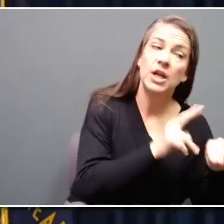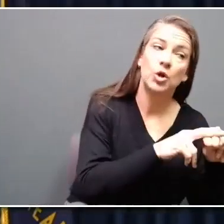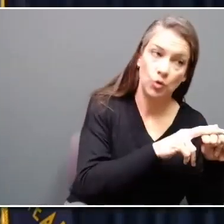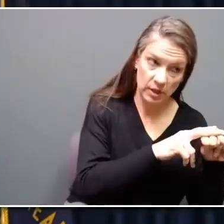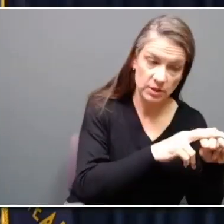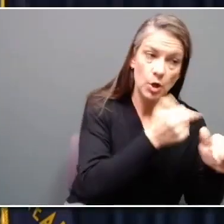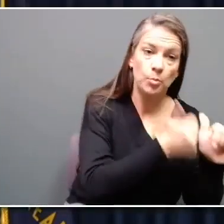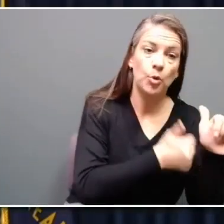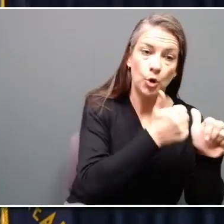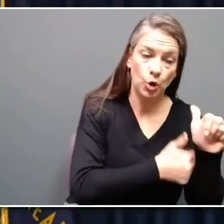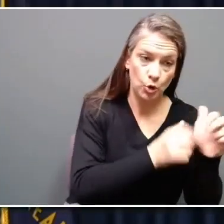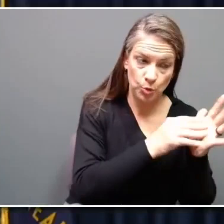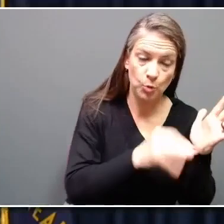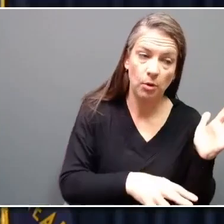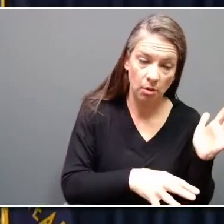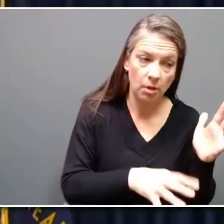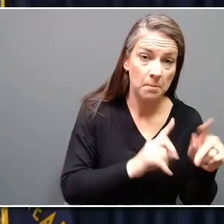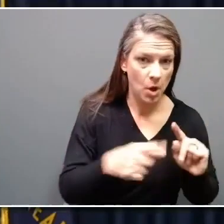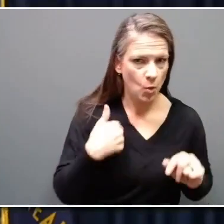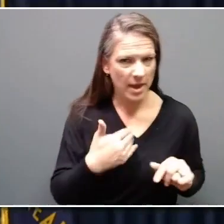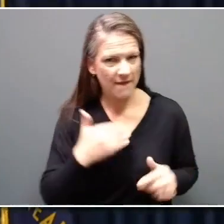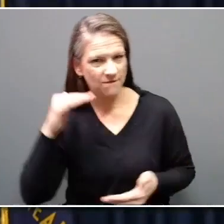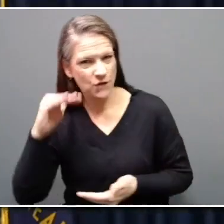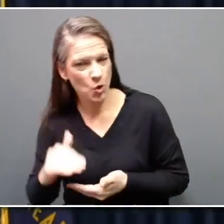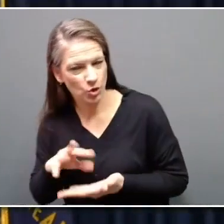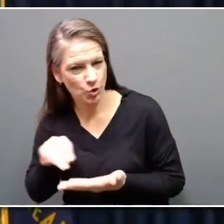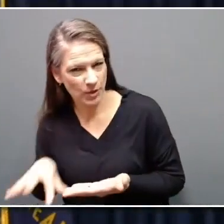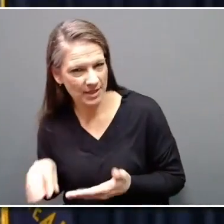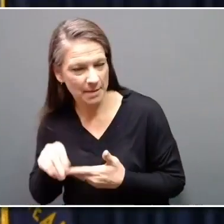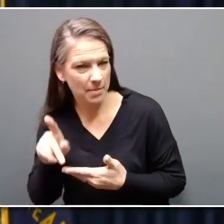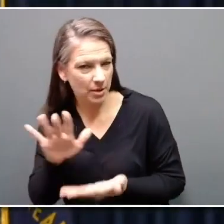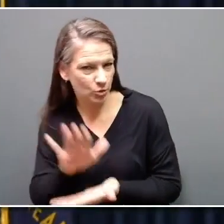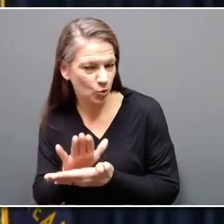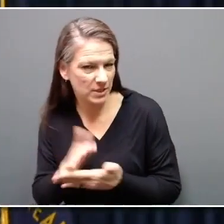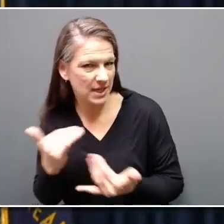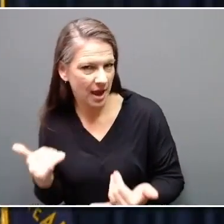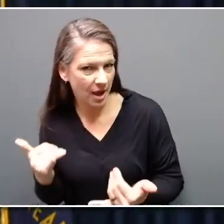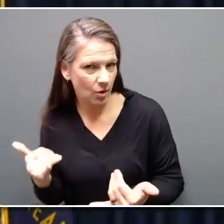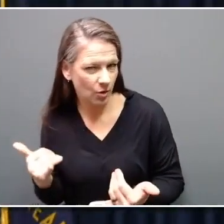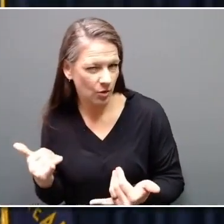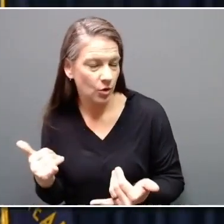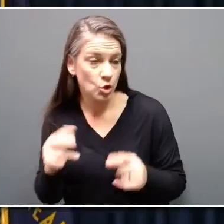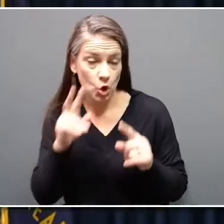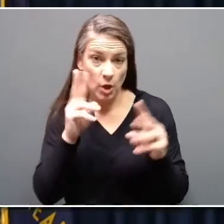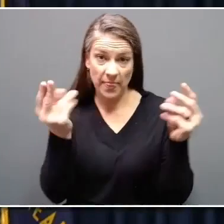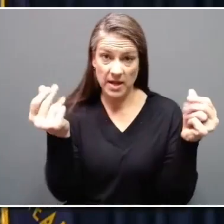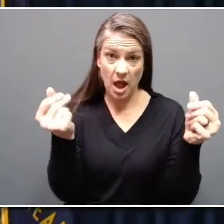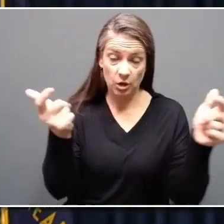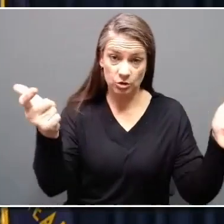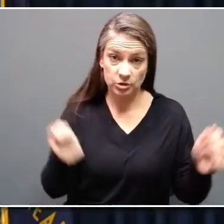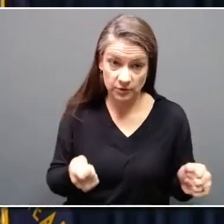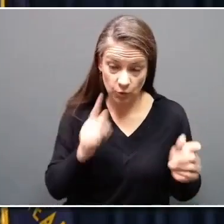but I will also tell you we have fewer pupils in our public school system. So if you look at the pure dollars coming in to our school